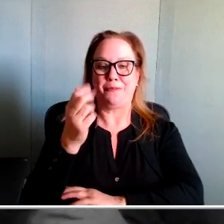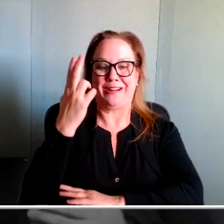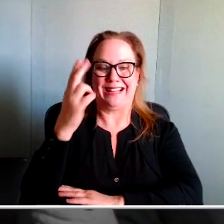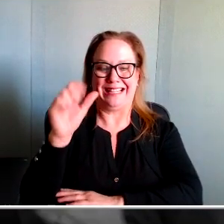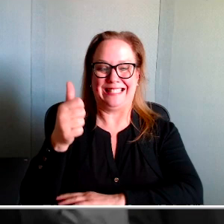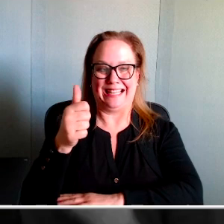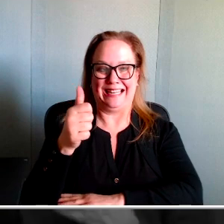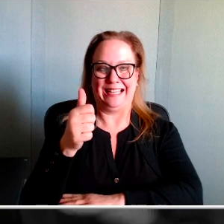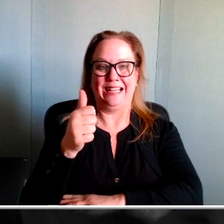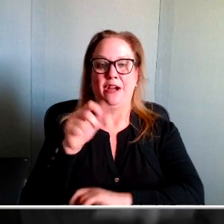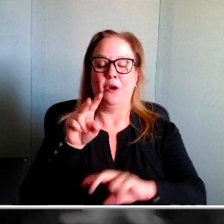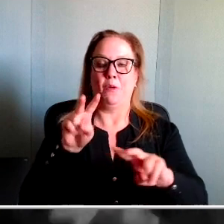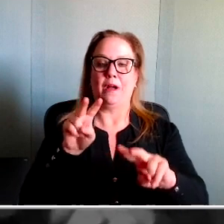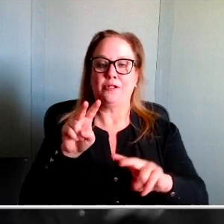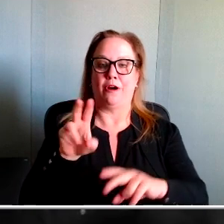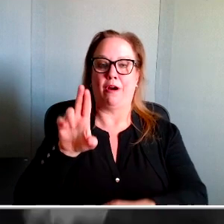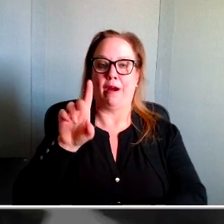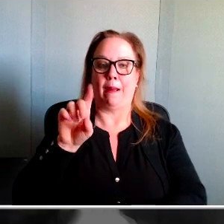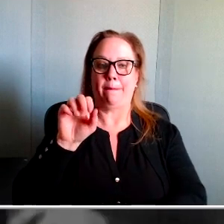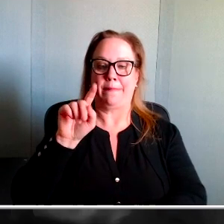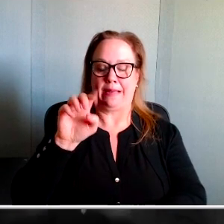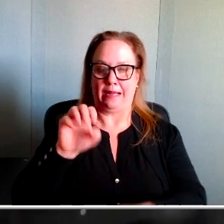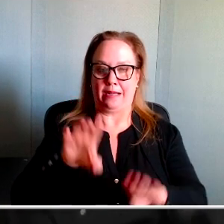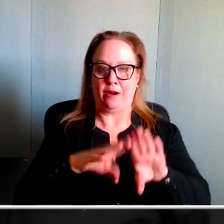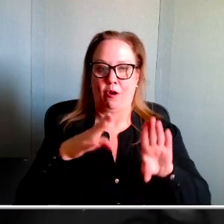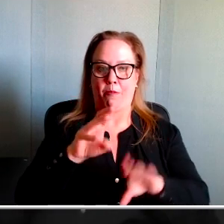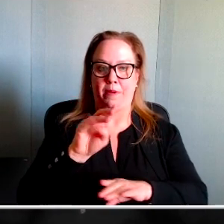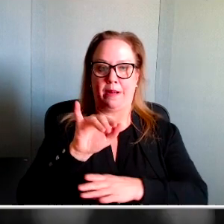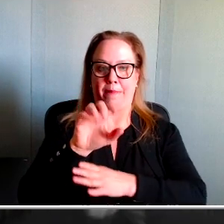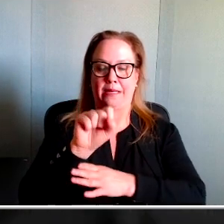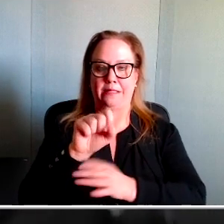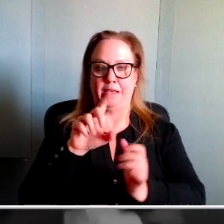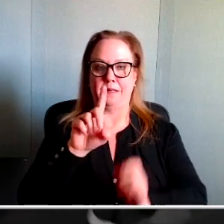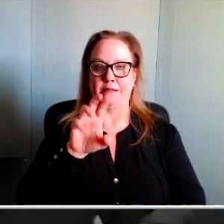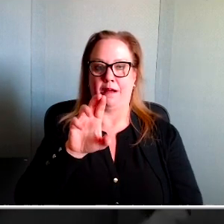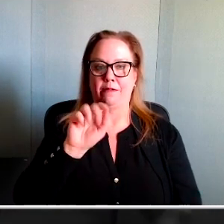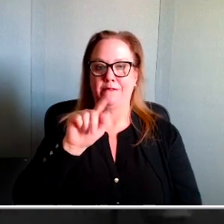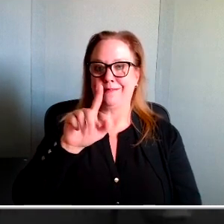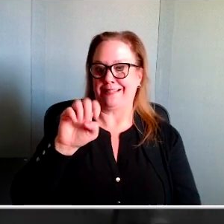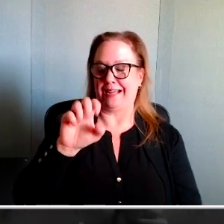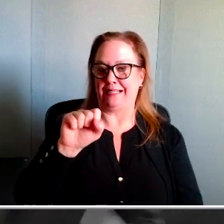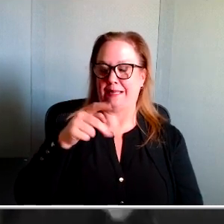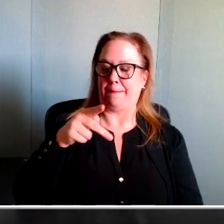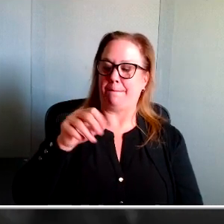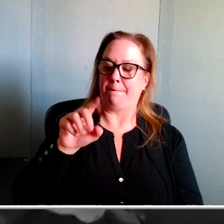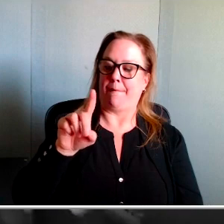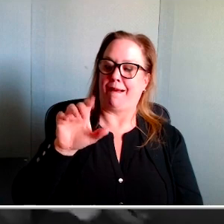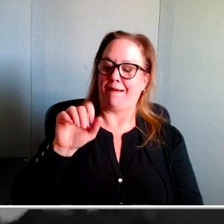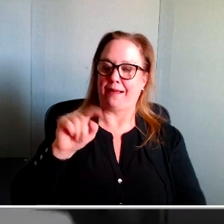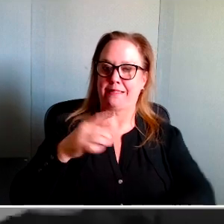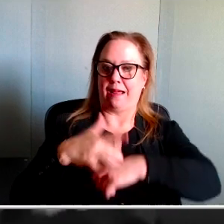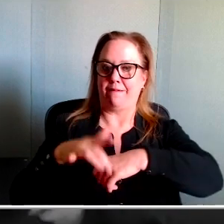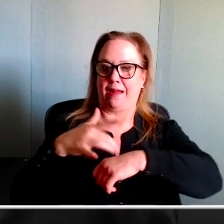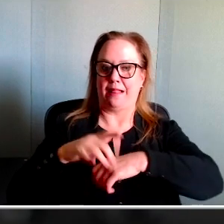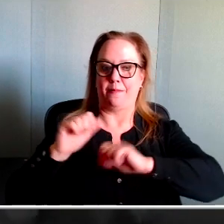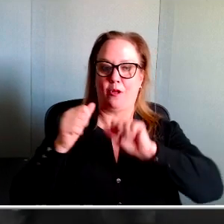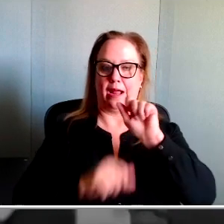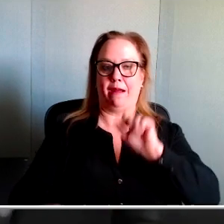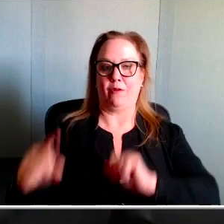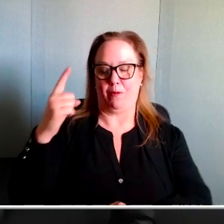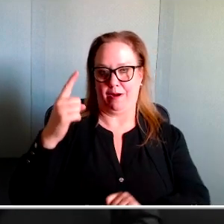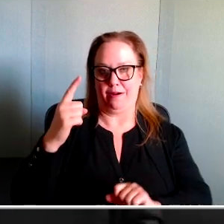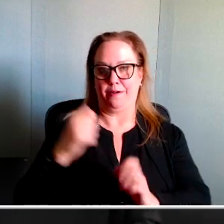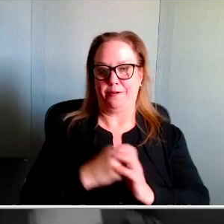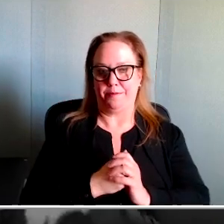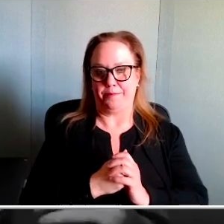Subscribe to our Morning Medical Update and Open Mics with Dr. Stites podcasts. Now, everywhere podcasts are available.